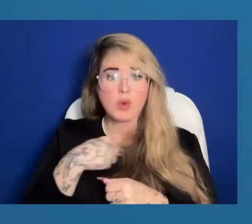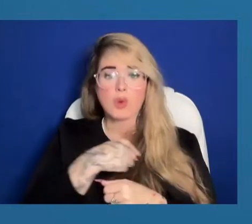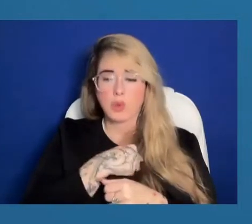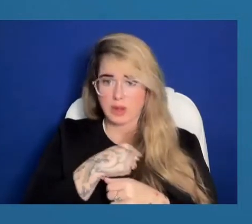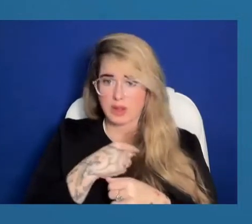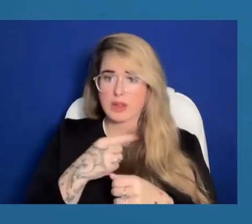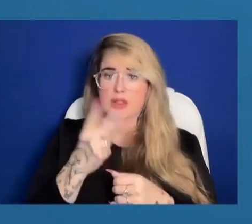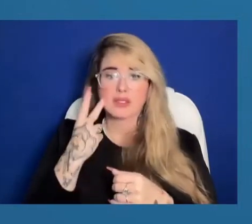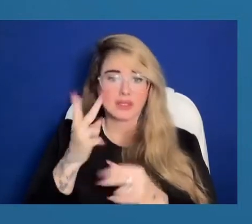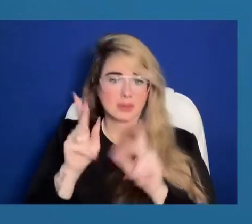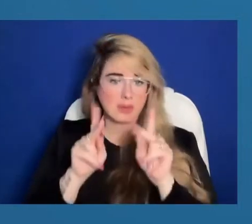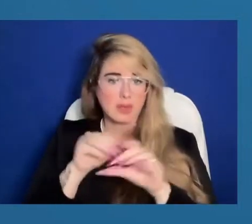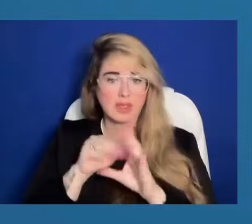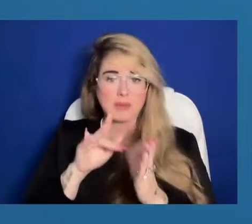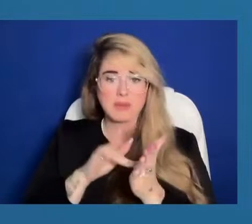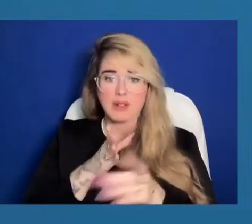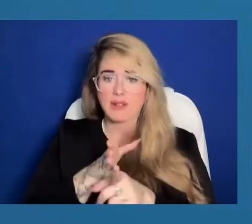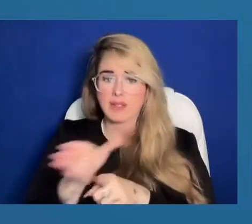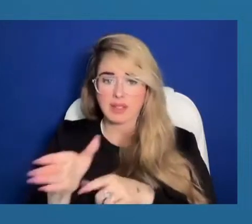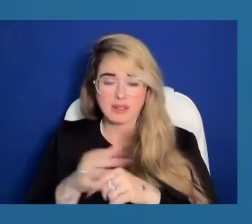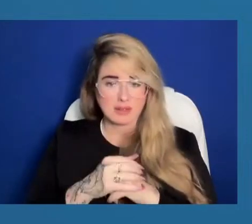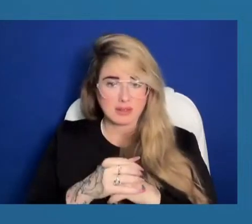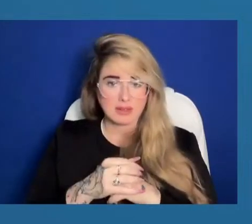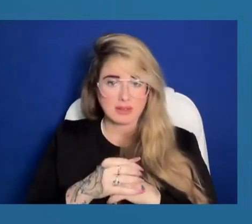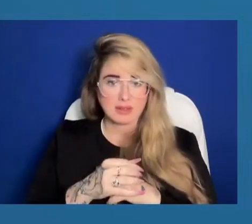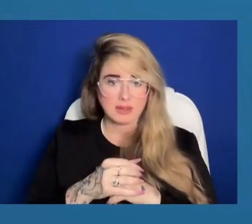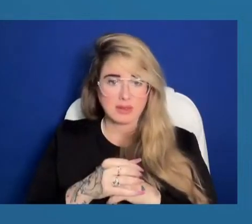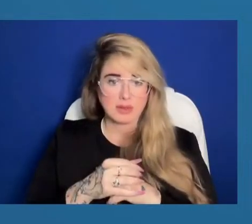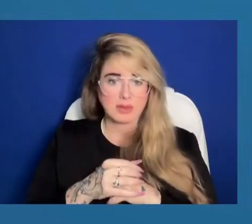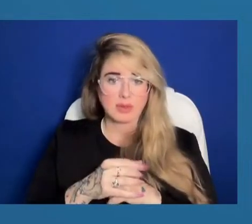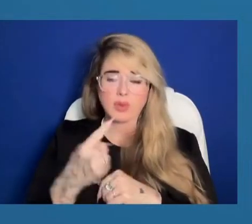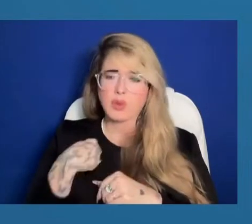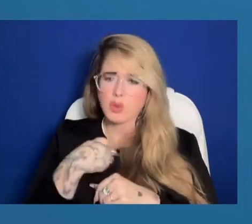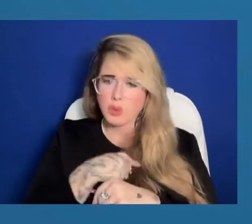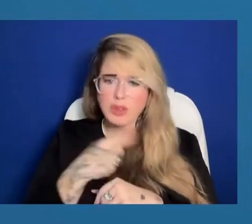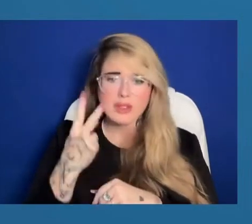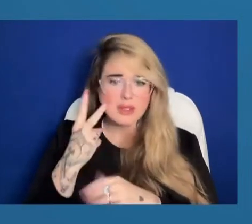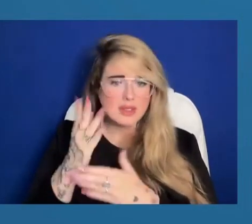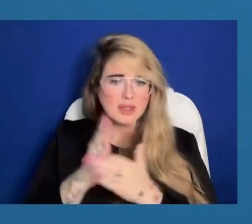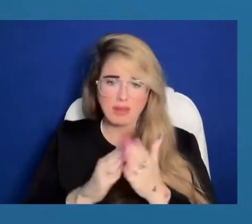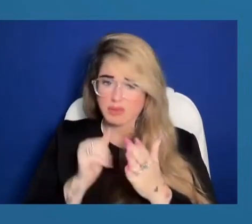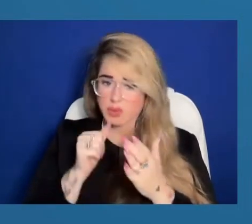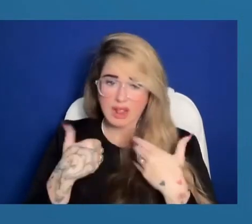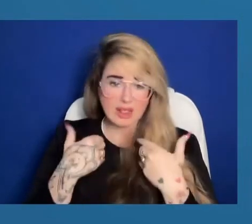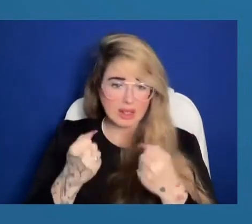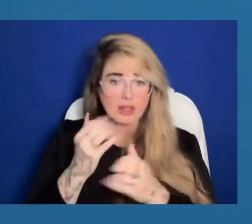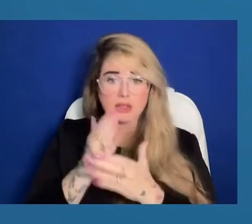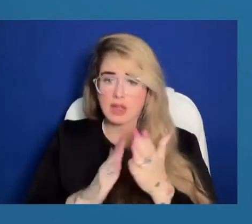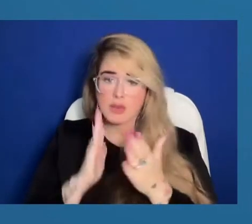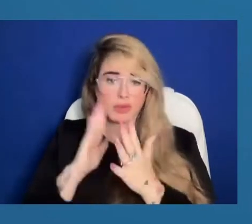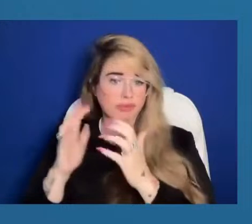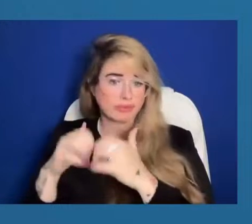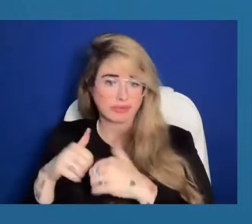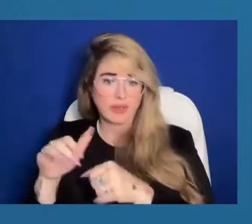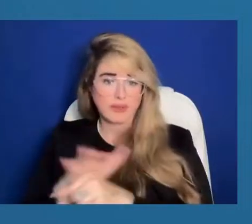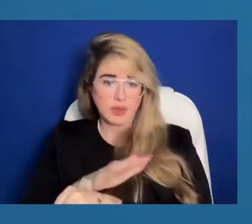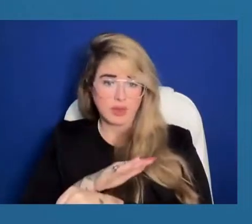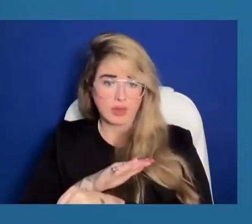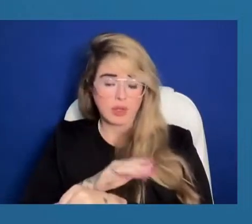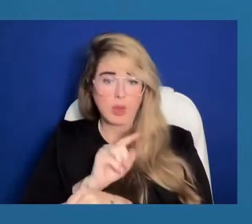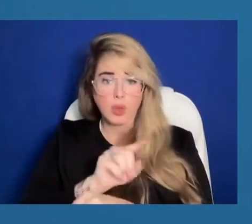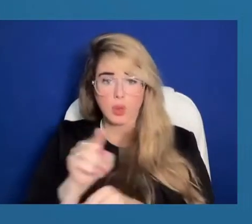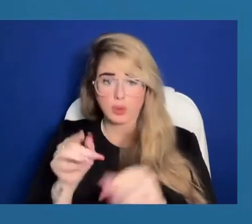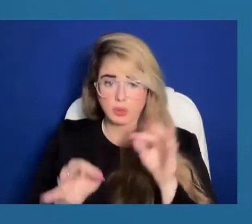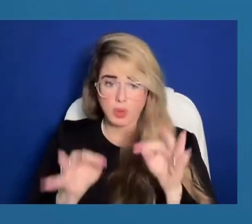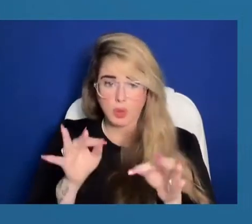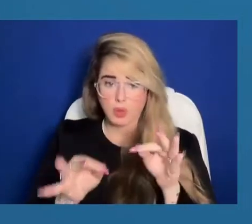field, there are some cuts that we heal. There are some that we not heal at all. And this cut, which is happening